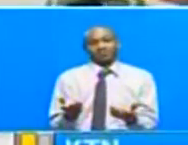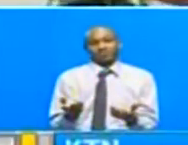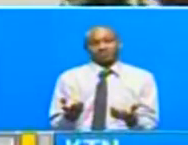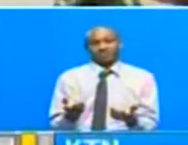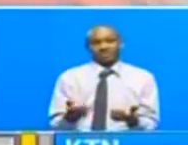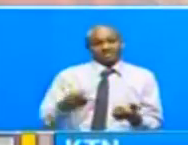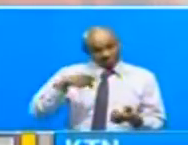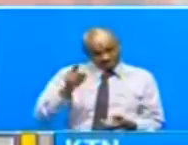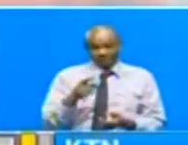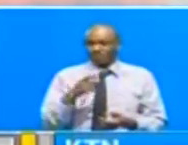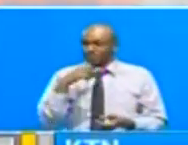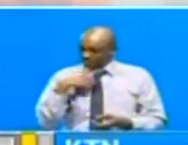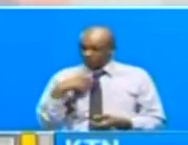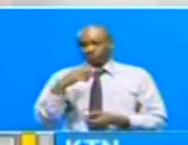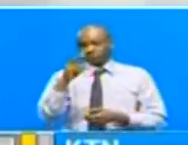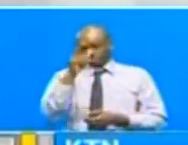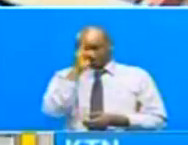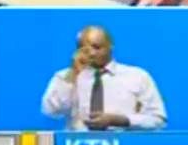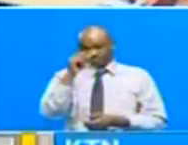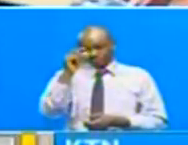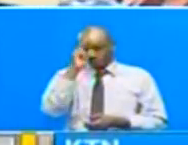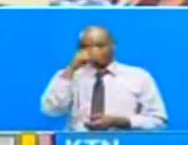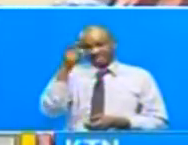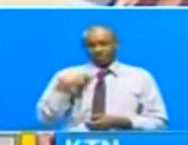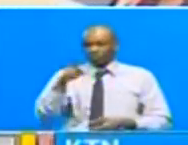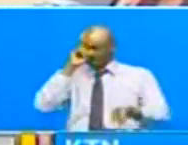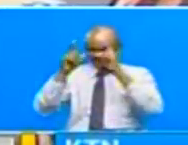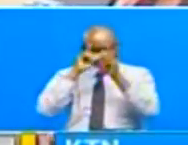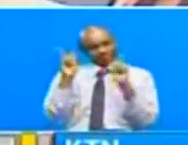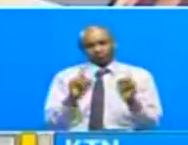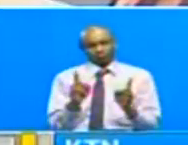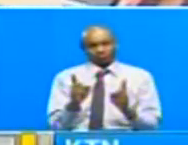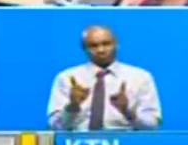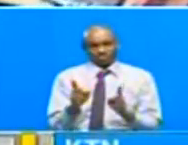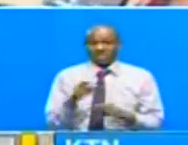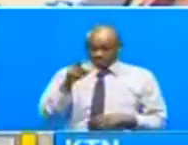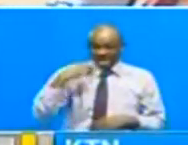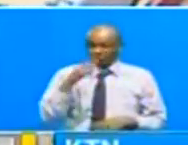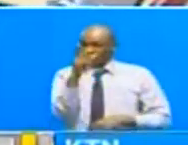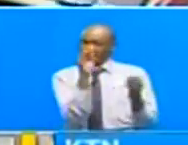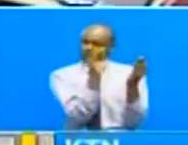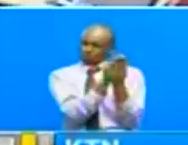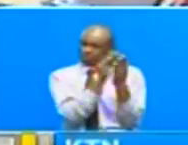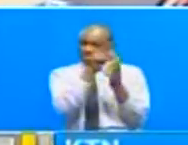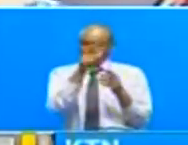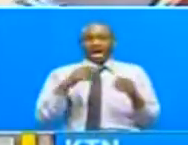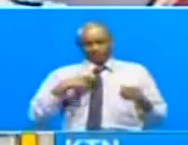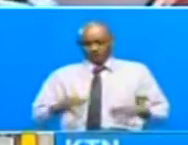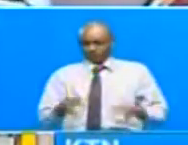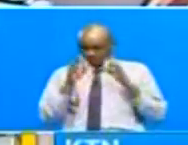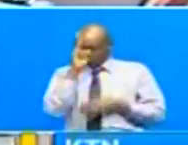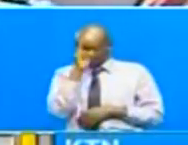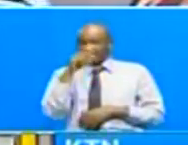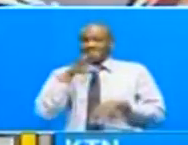Authorities brush aside speculation about arson. A certain stall whereby our officers